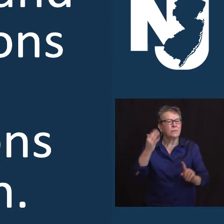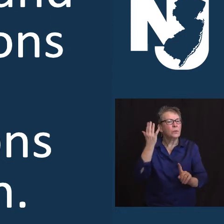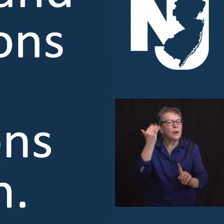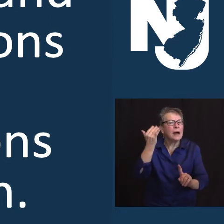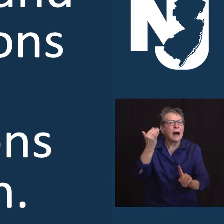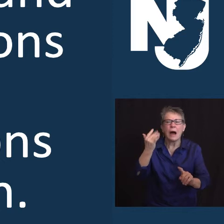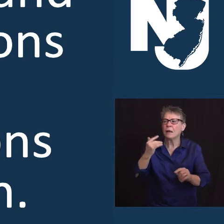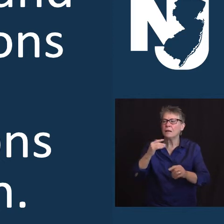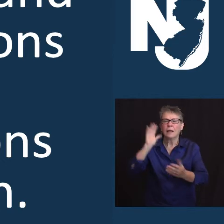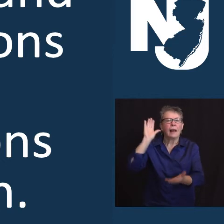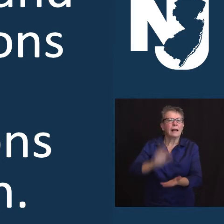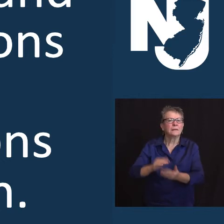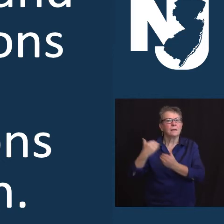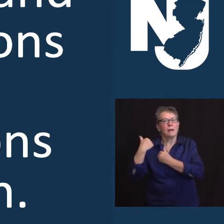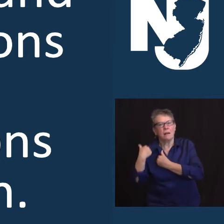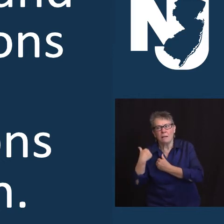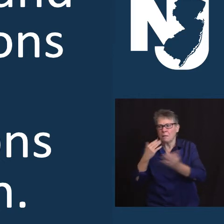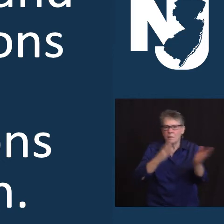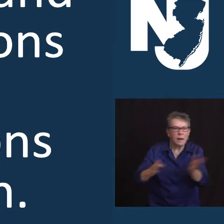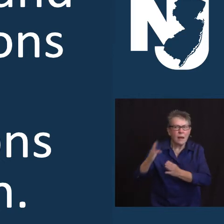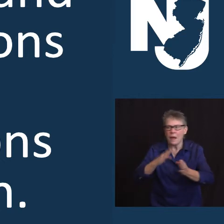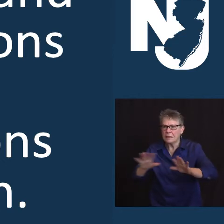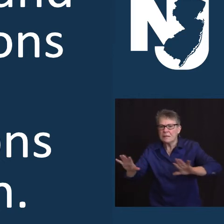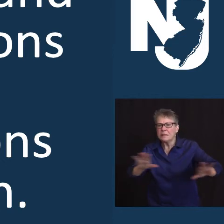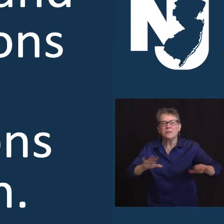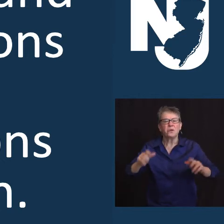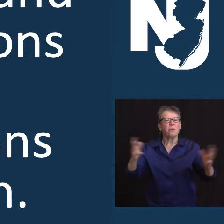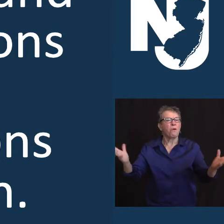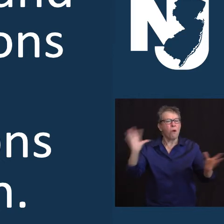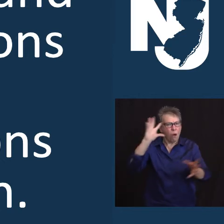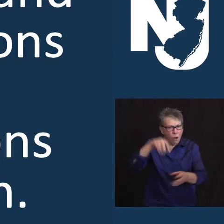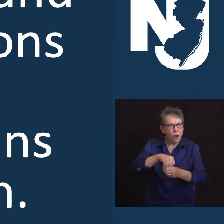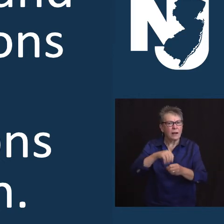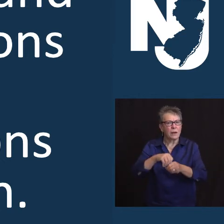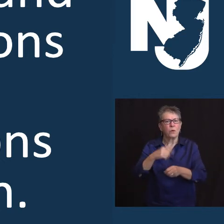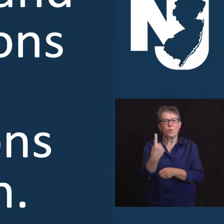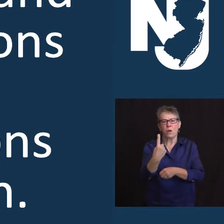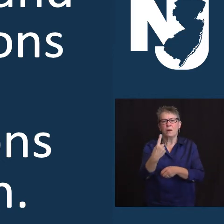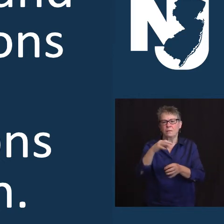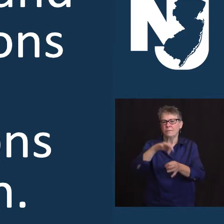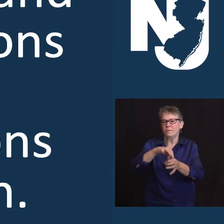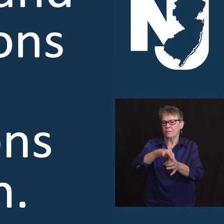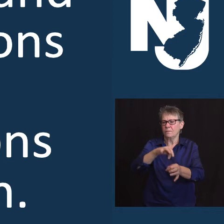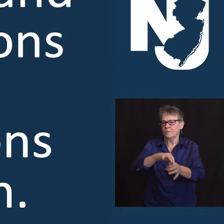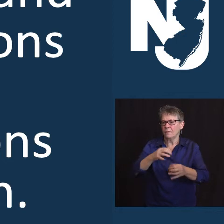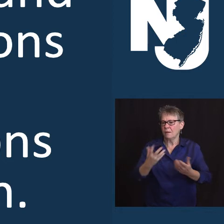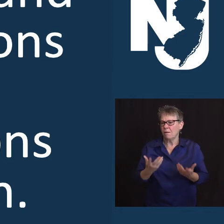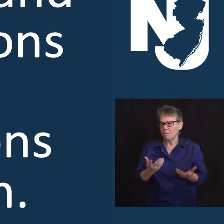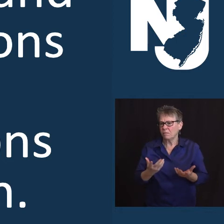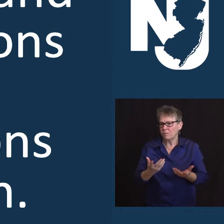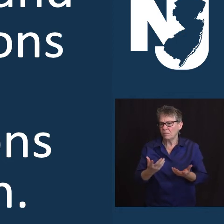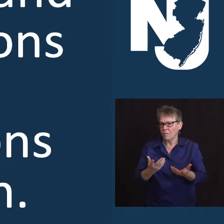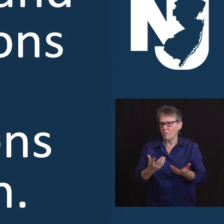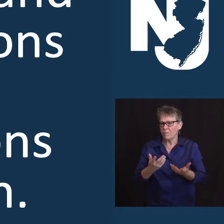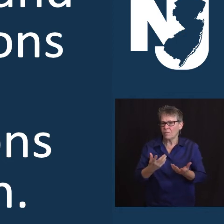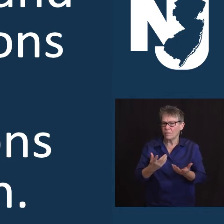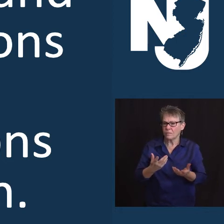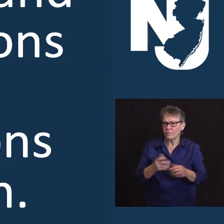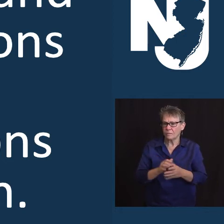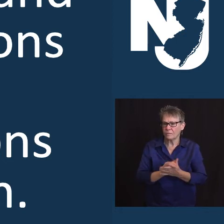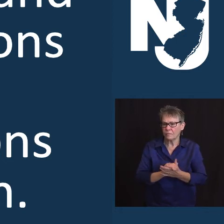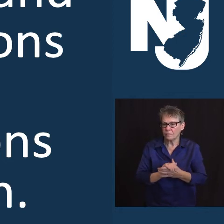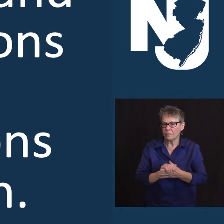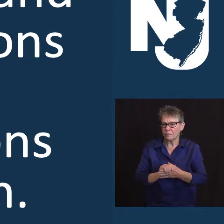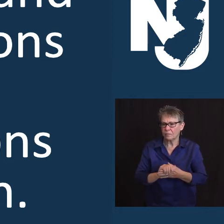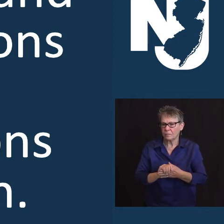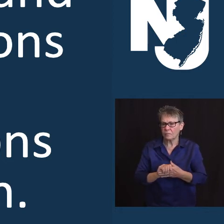we are announcing that these scheduled April 20 elections, as well as the municipal nonpartisan elections